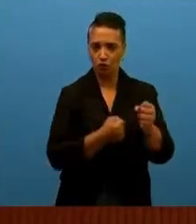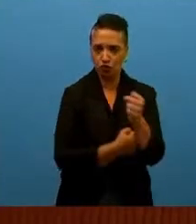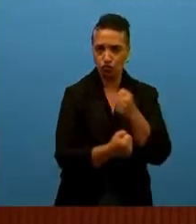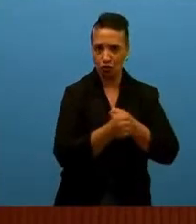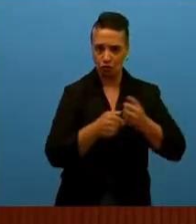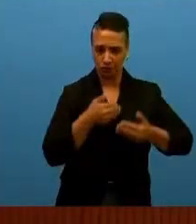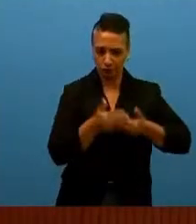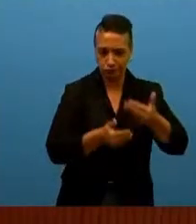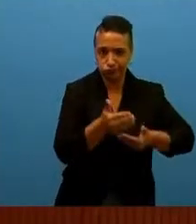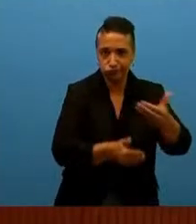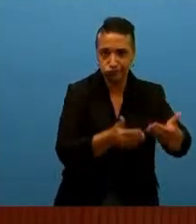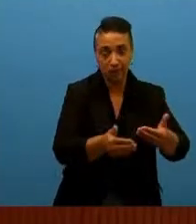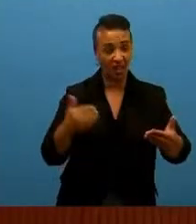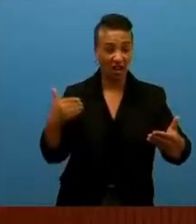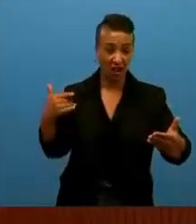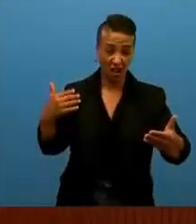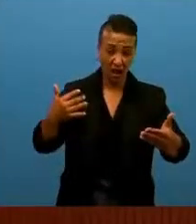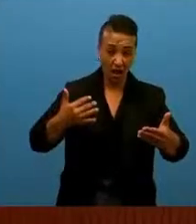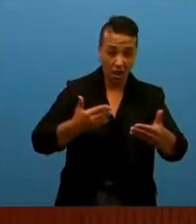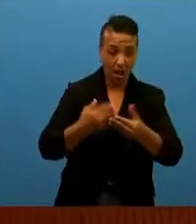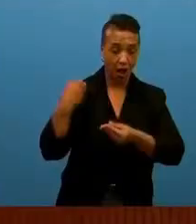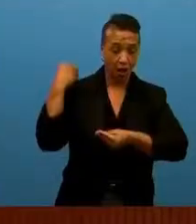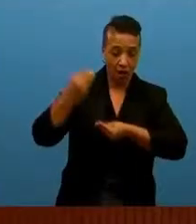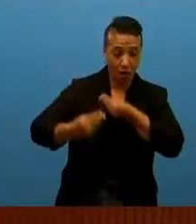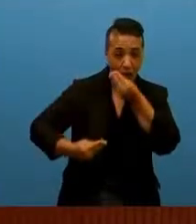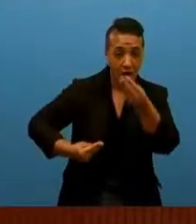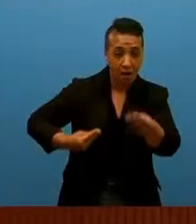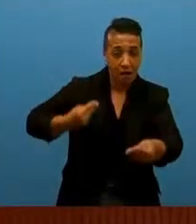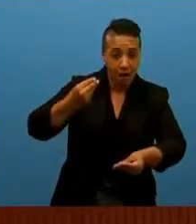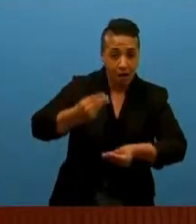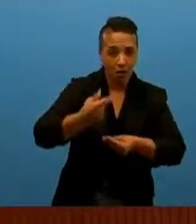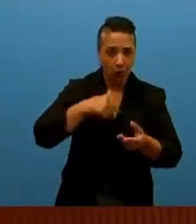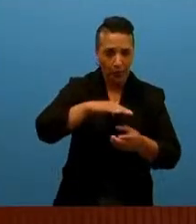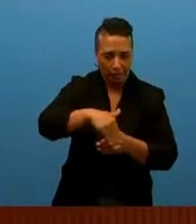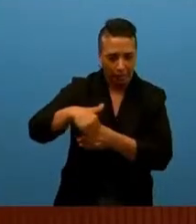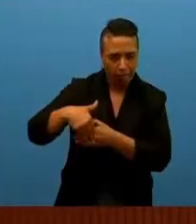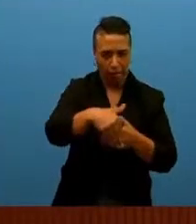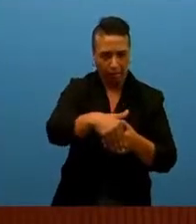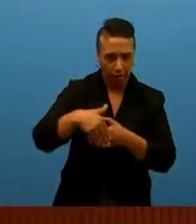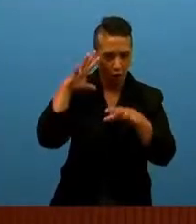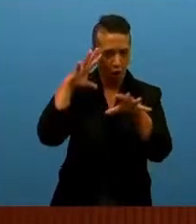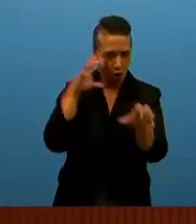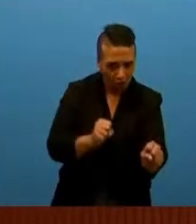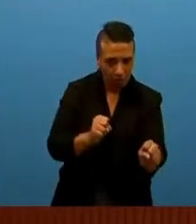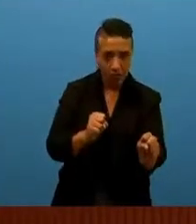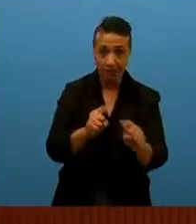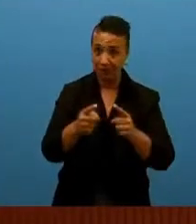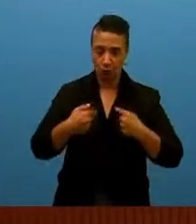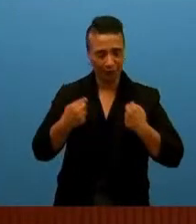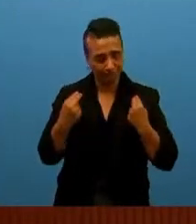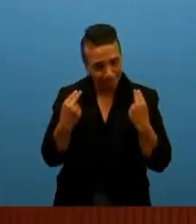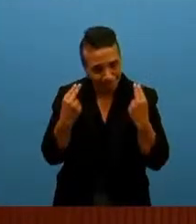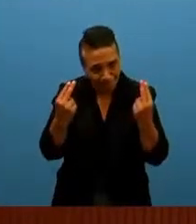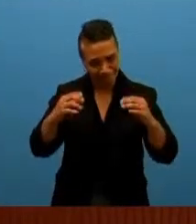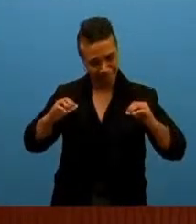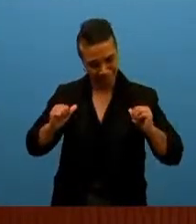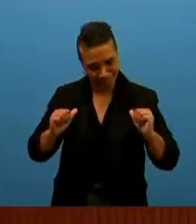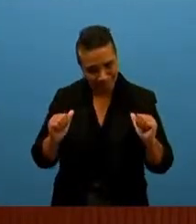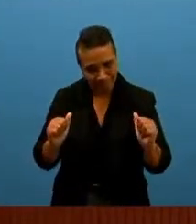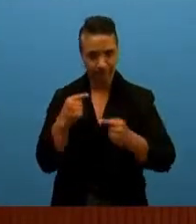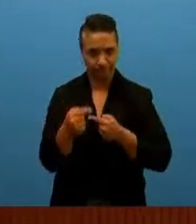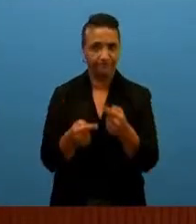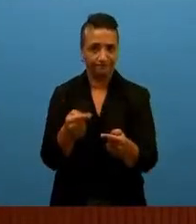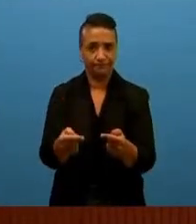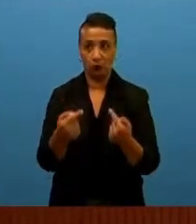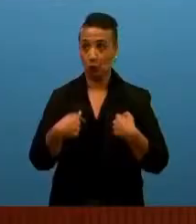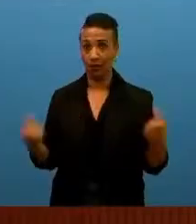endured despite centuries of erasure and colonization. Yet today, we still arrive at the UN asking for what